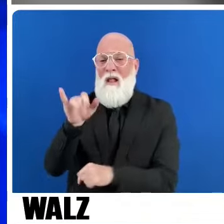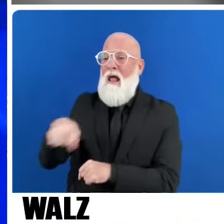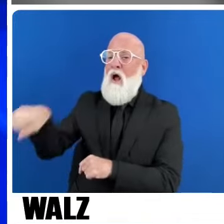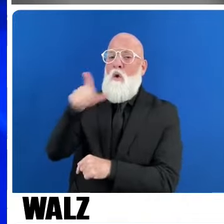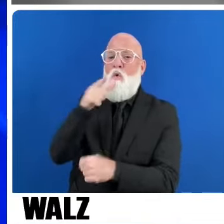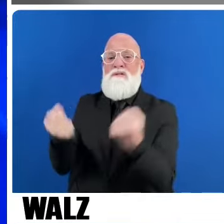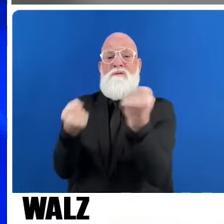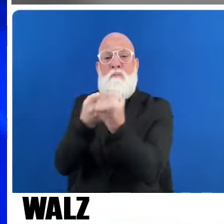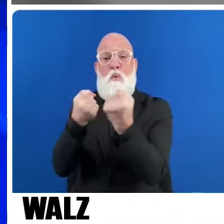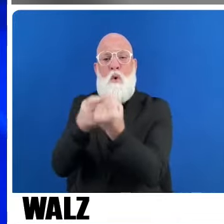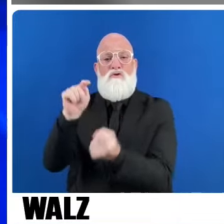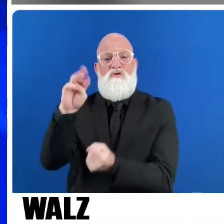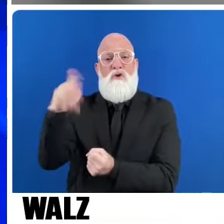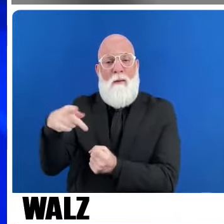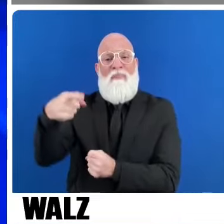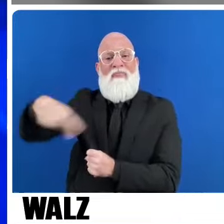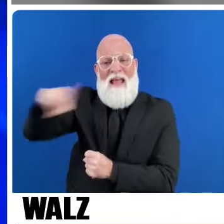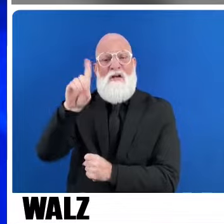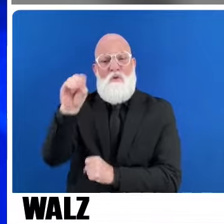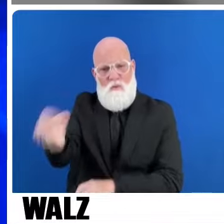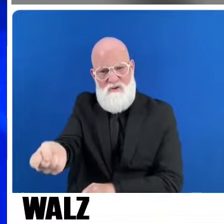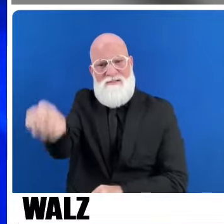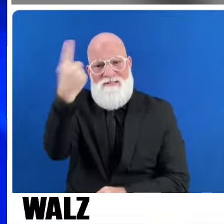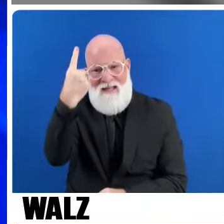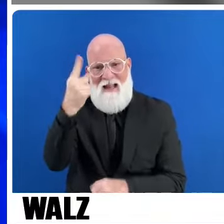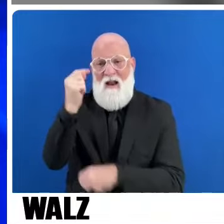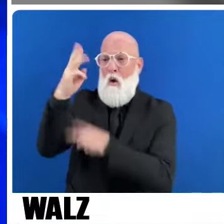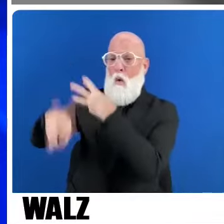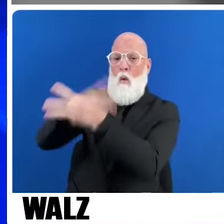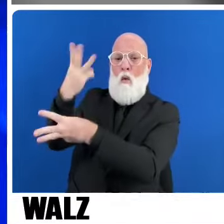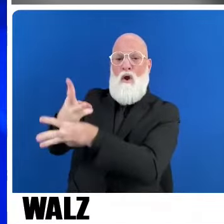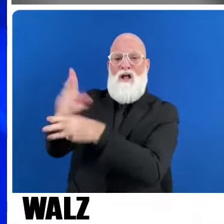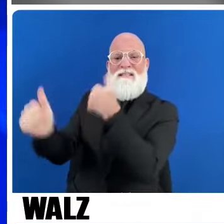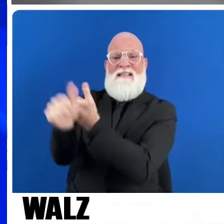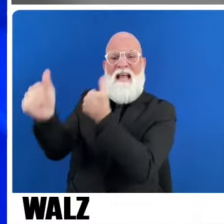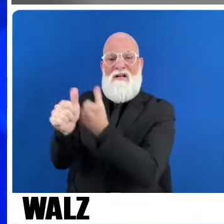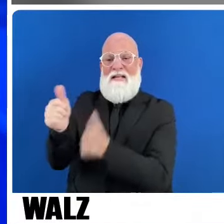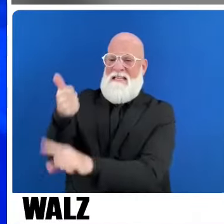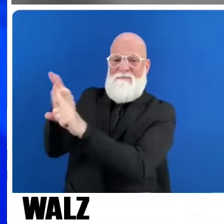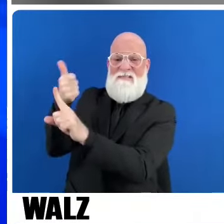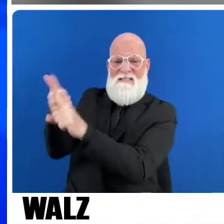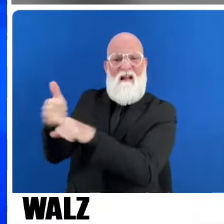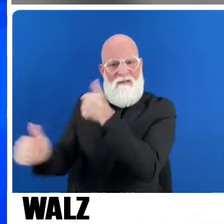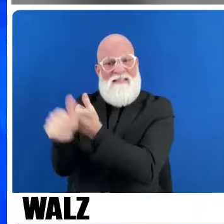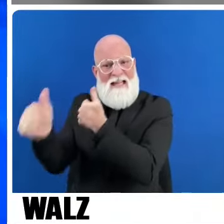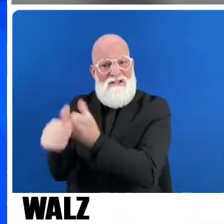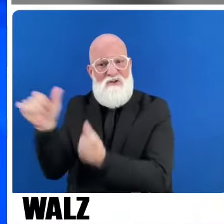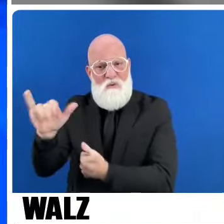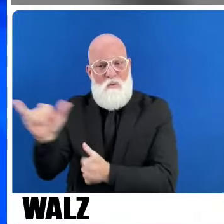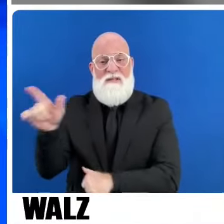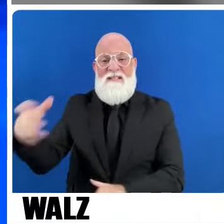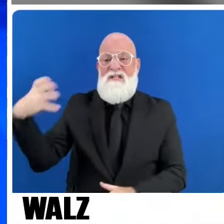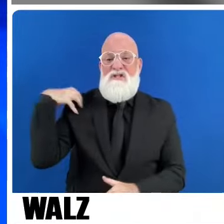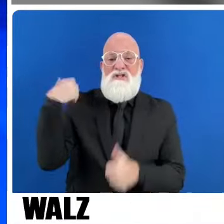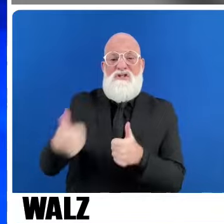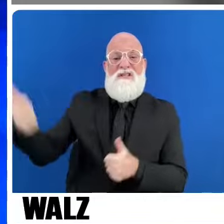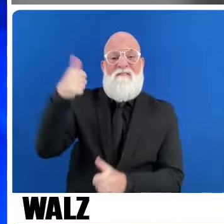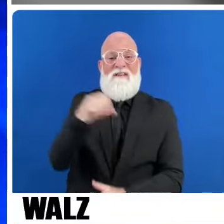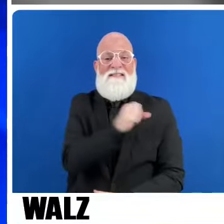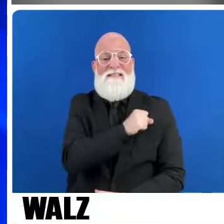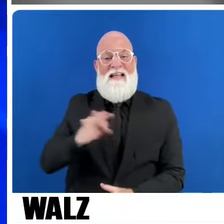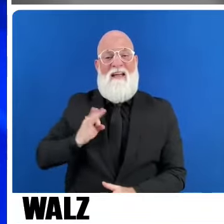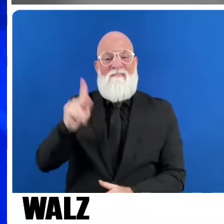he is when the world is this dangerous. His chief of staff, John Kelly, said that he was the most flawed human being he'd ever met. And both